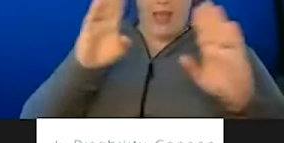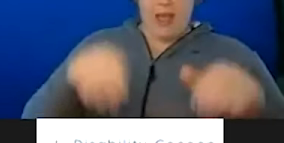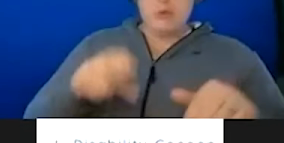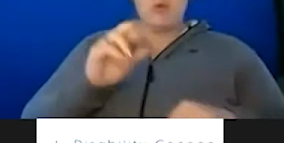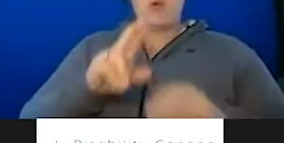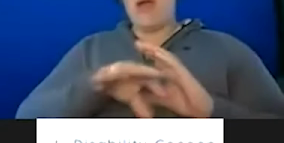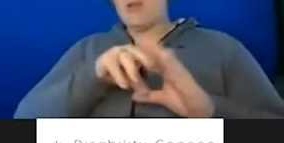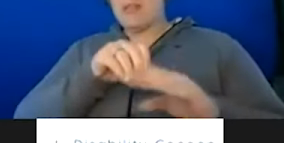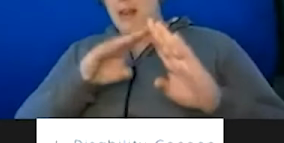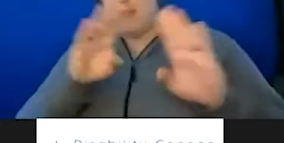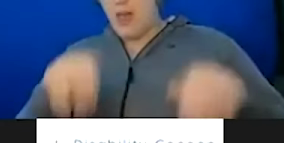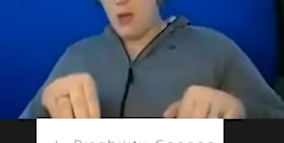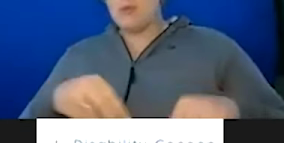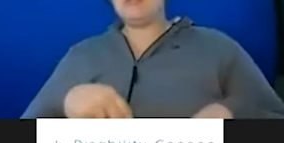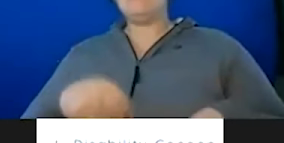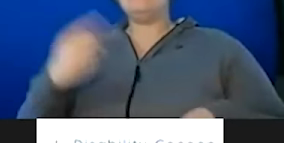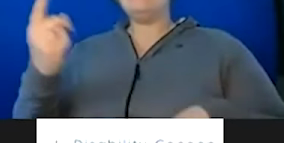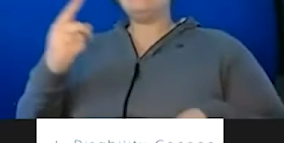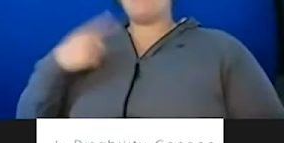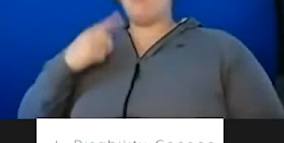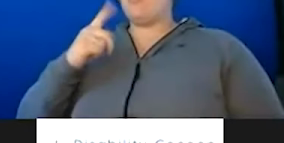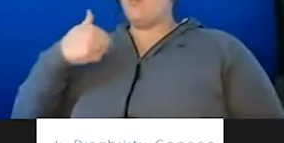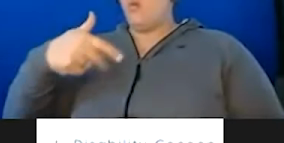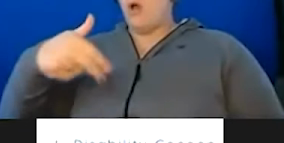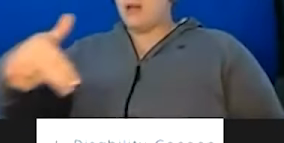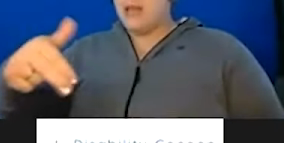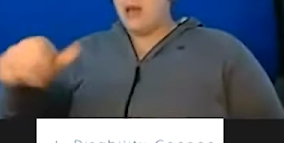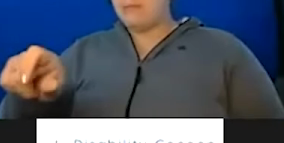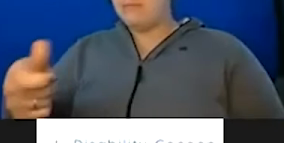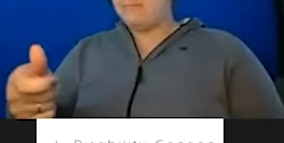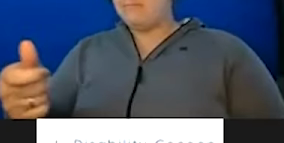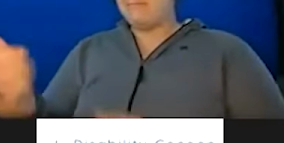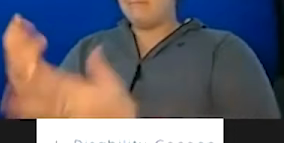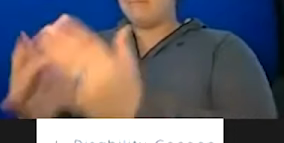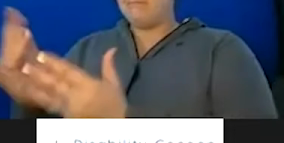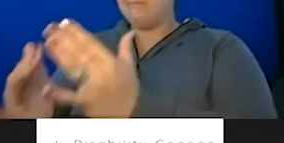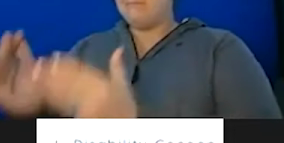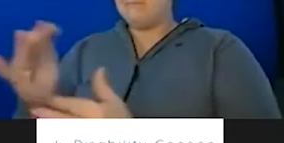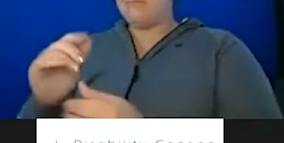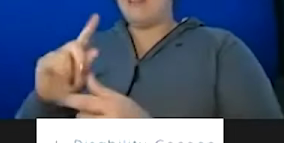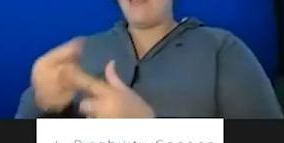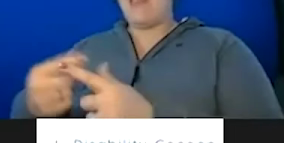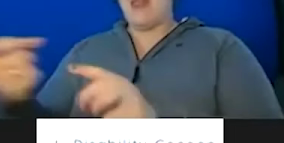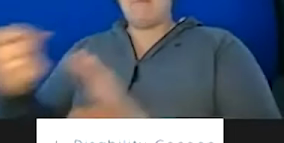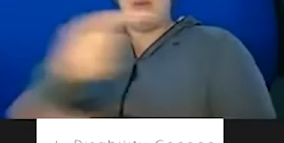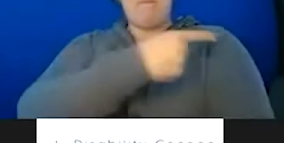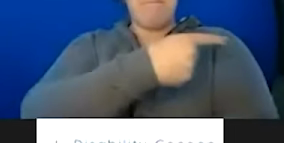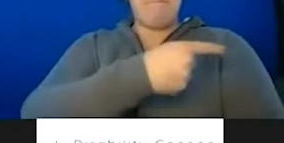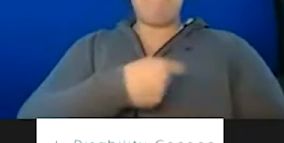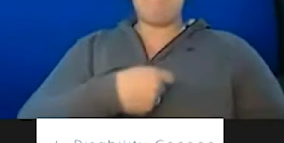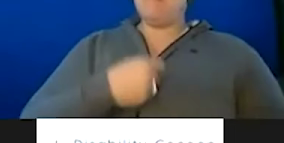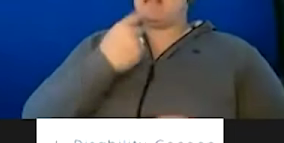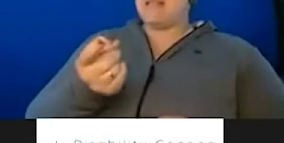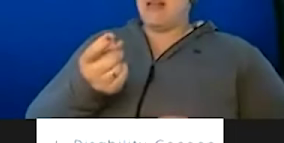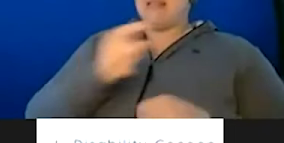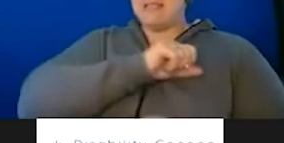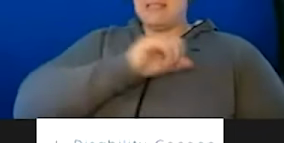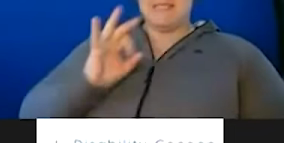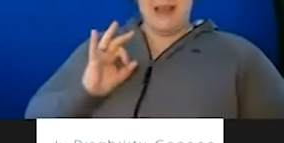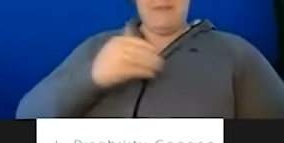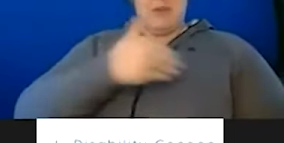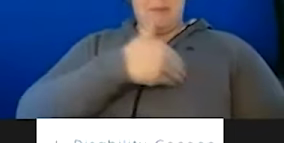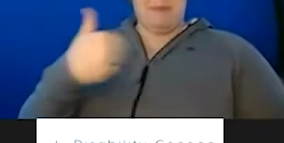on, a staff member gets an alert on their smartphone or tablet, and they can then intervene in any way that's appropriate. So maybe giving the